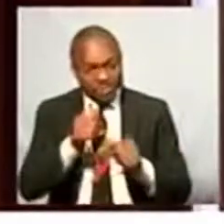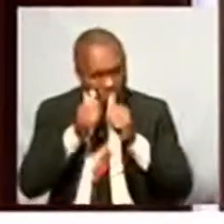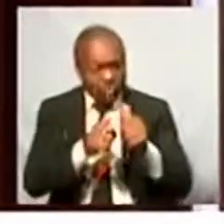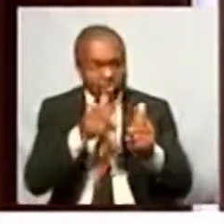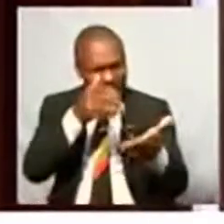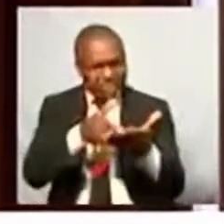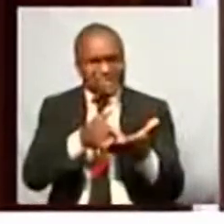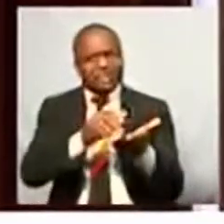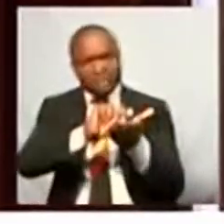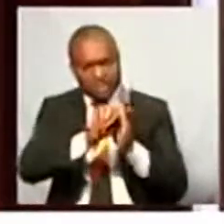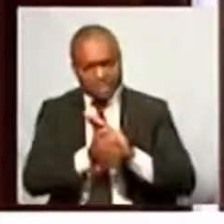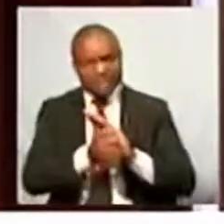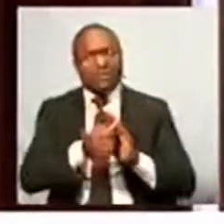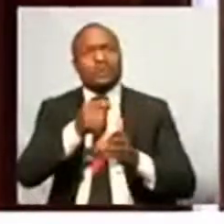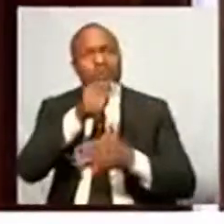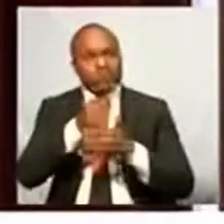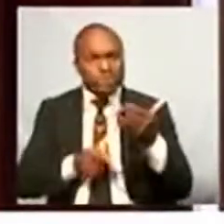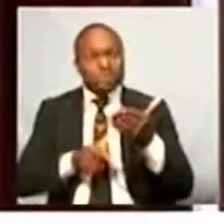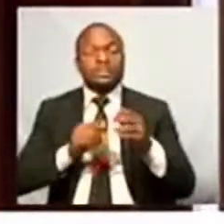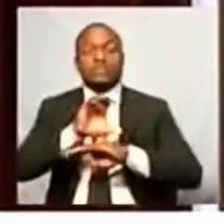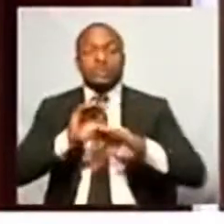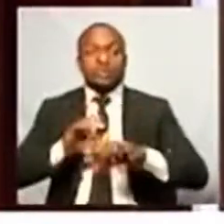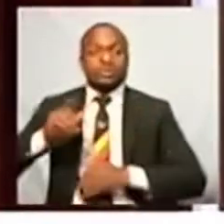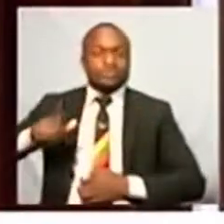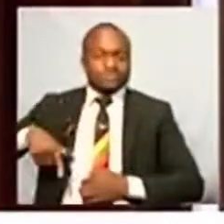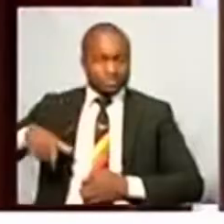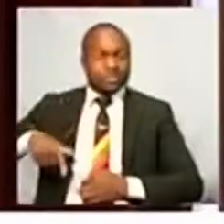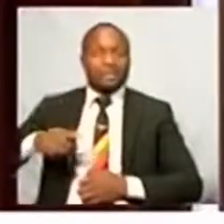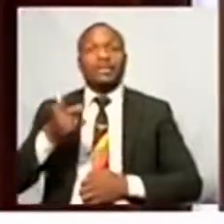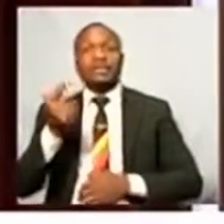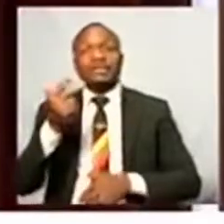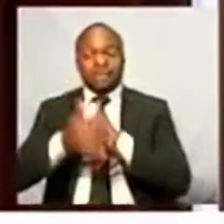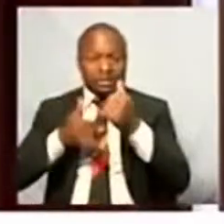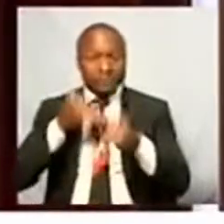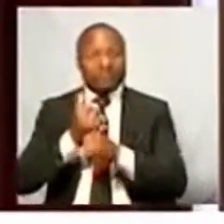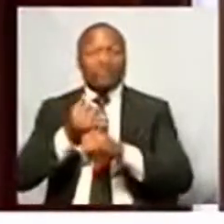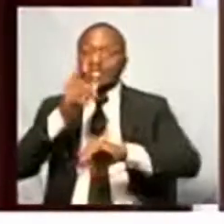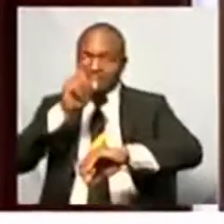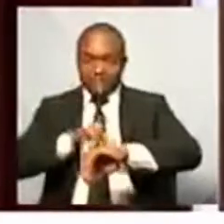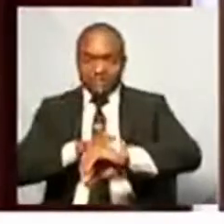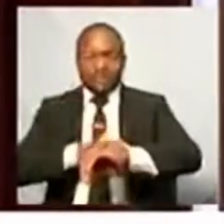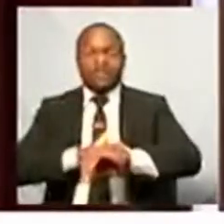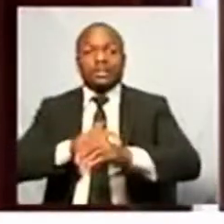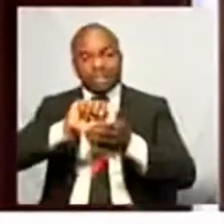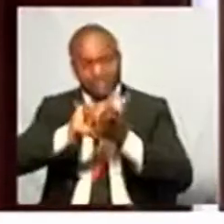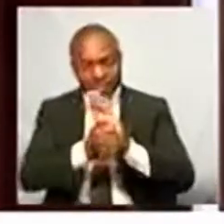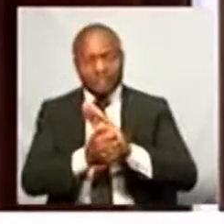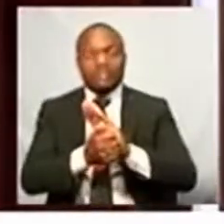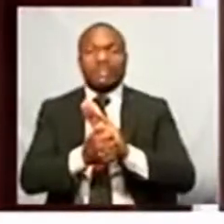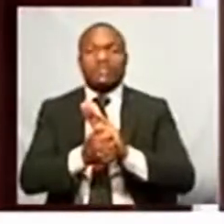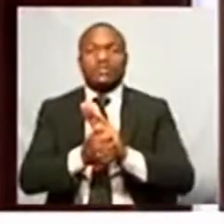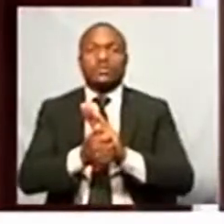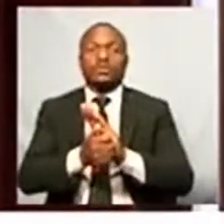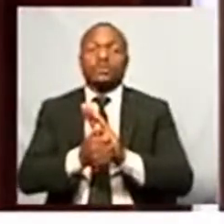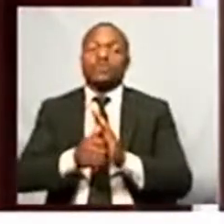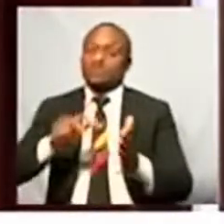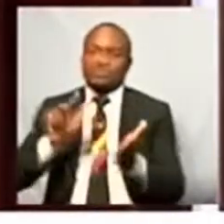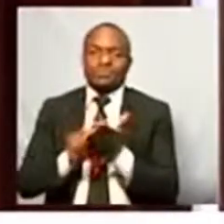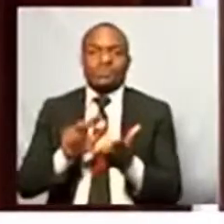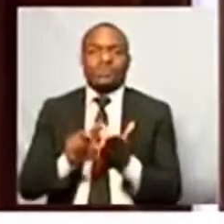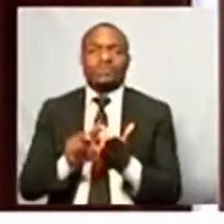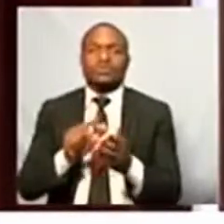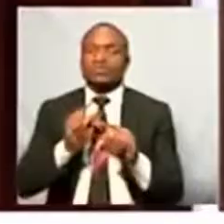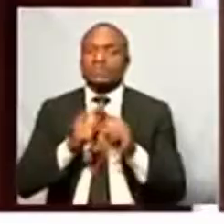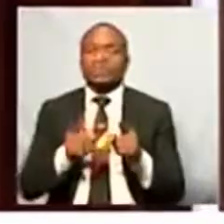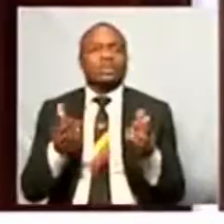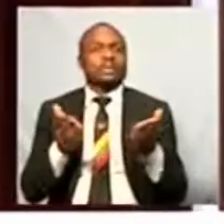act is. So what could have been the delay that 13 years from the time the act was enacted, nothing yet has